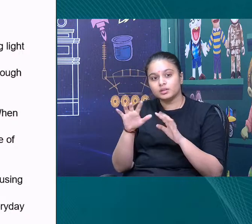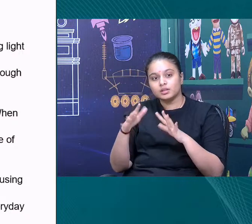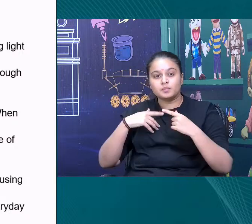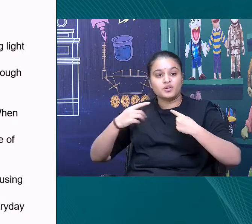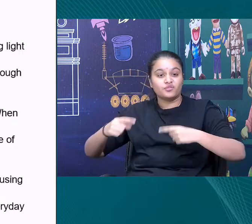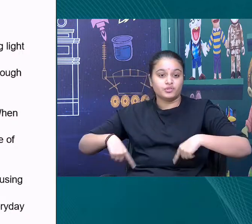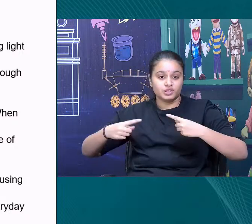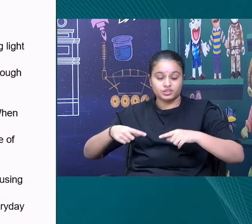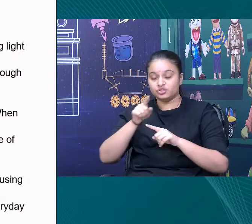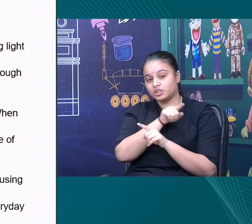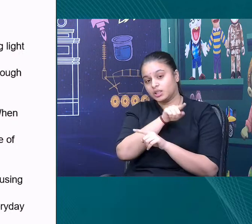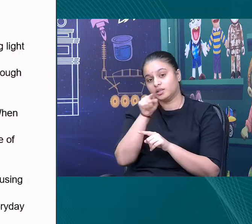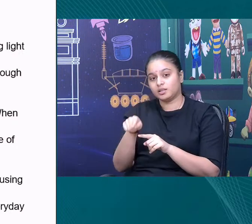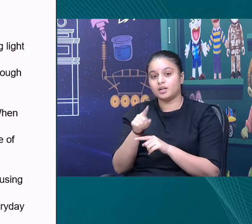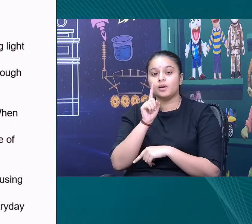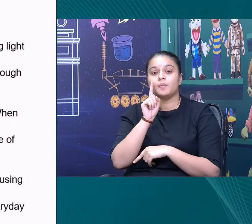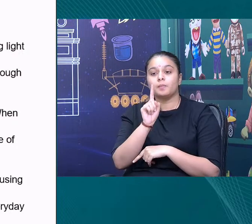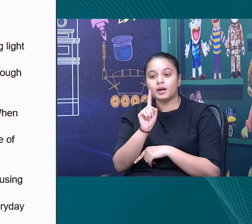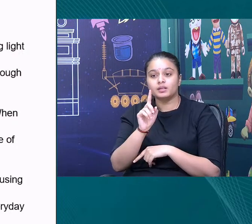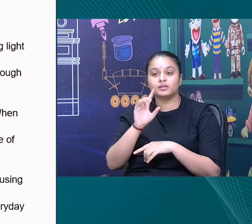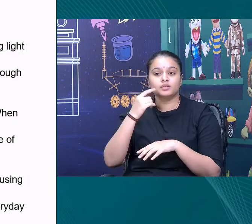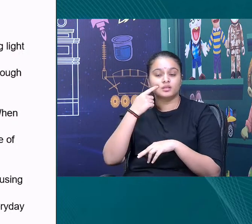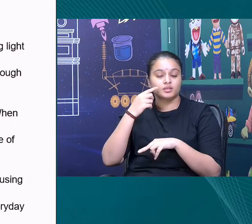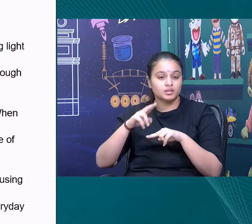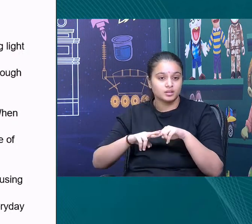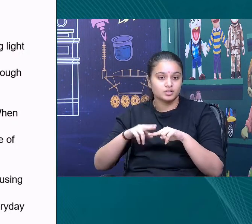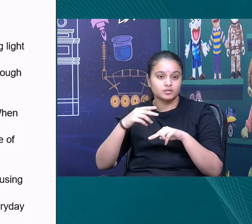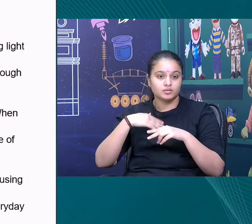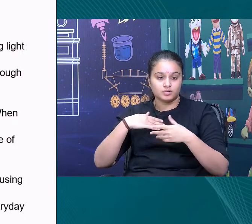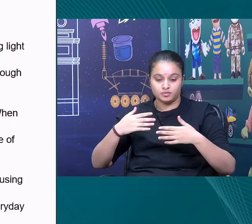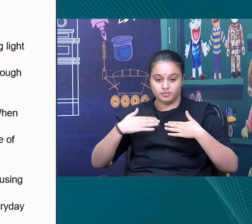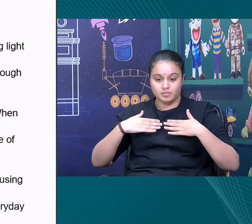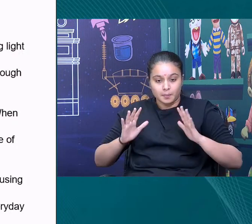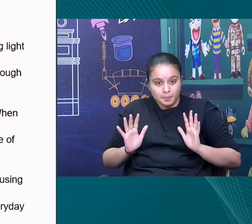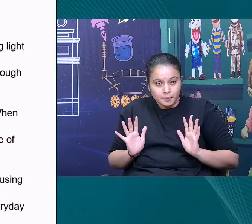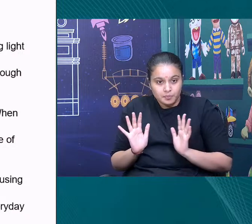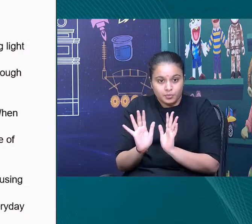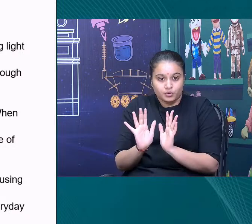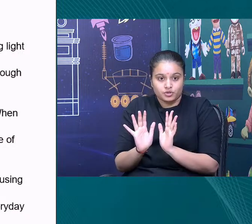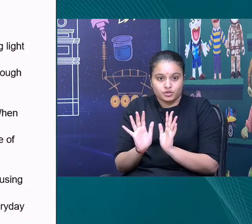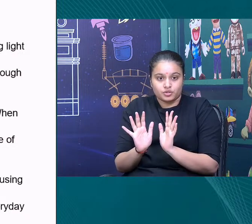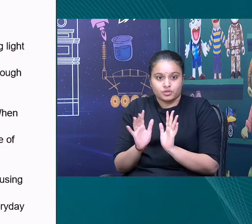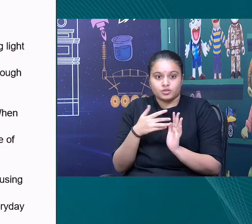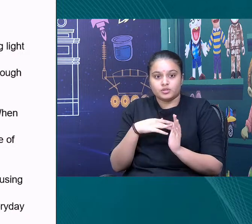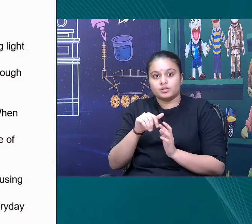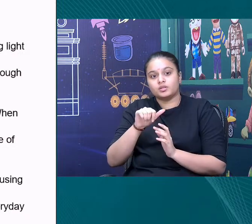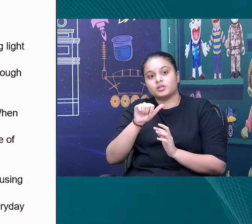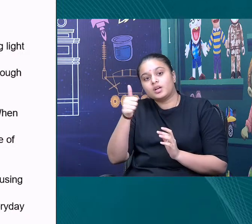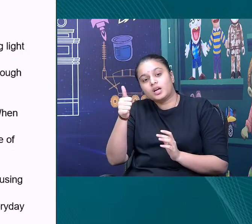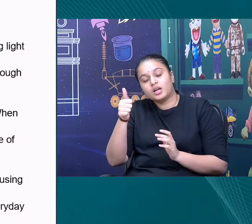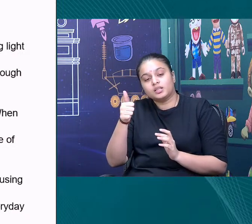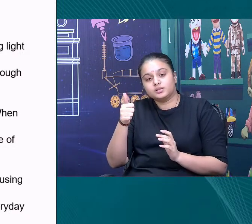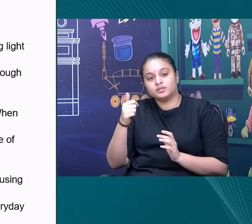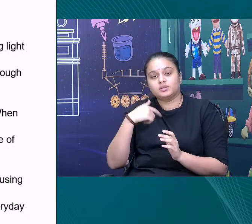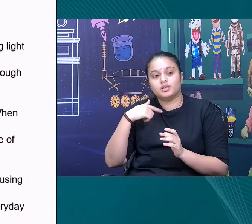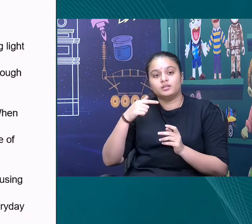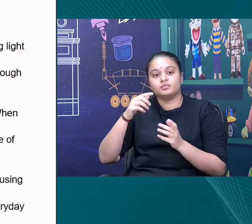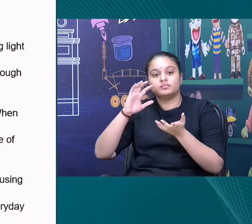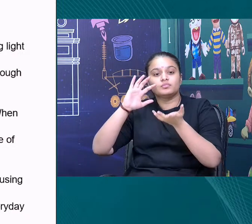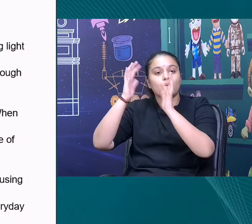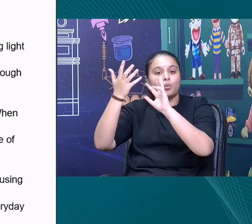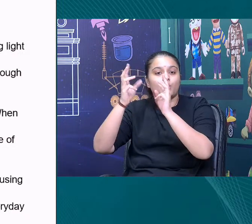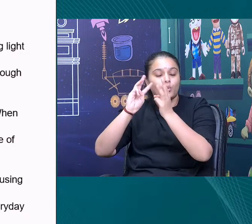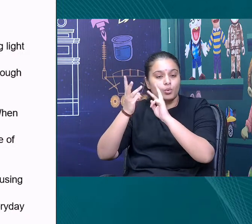in a wheelchair from India, but I don't know if I was strong enough to push myself all the way to another galaxy. So